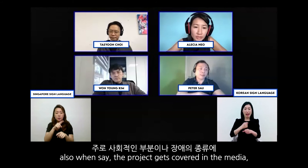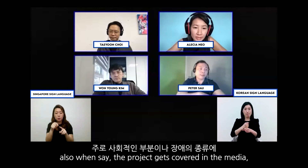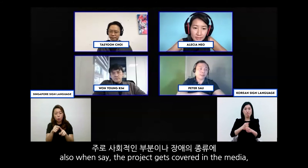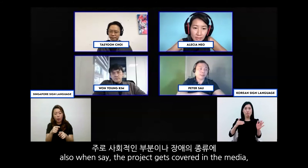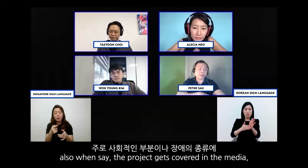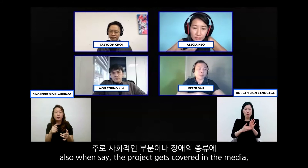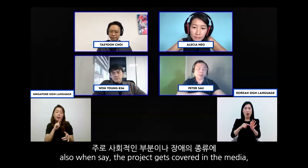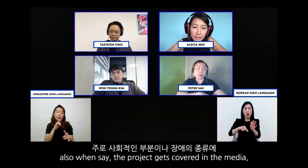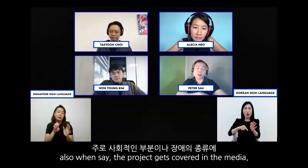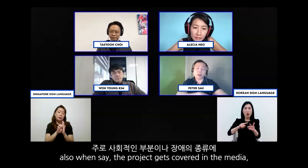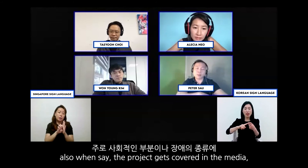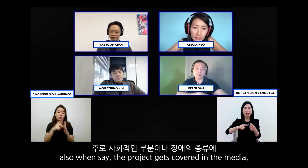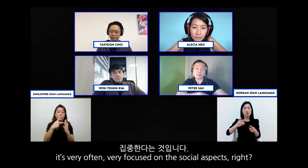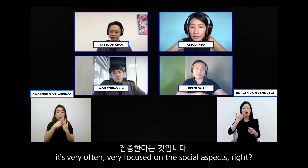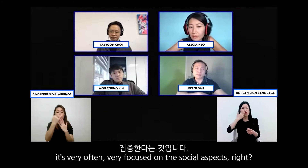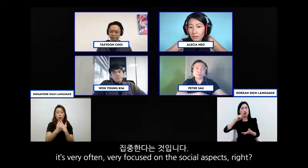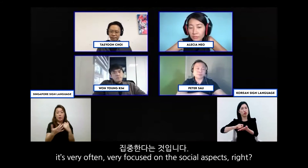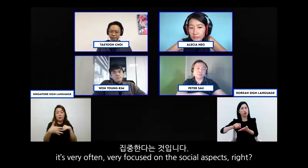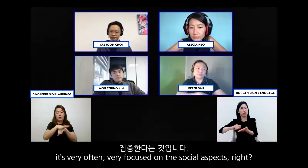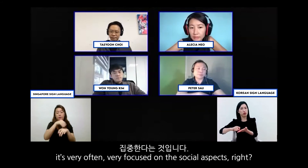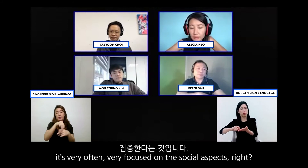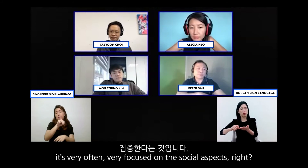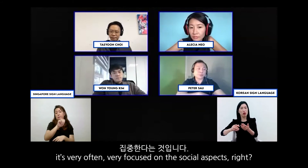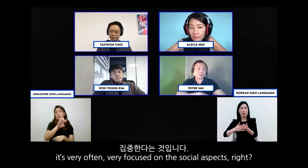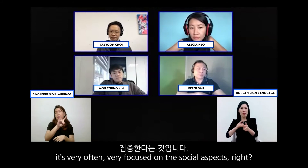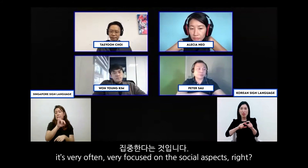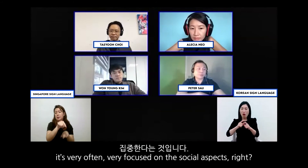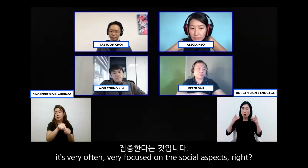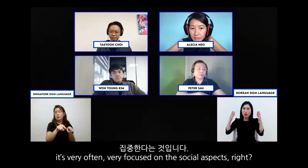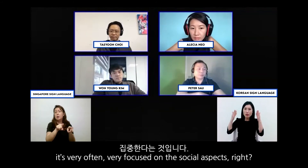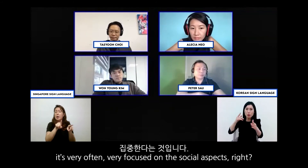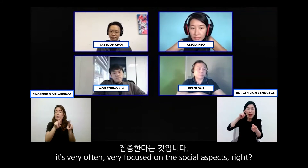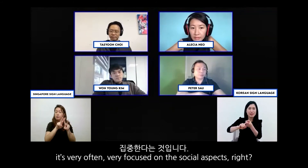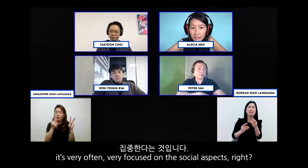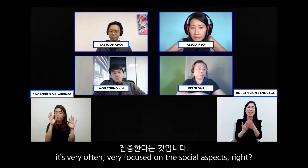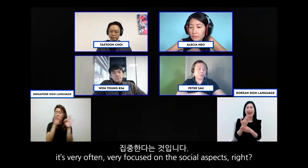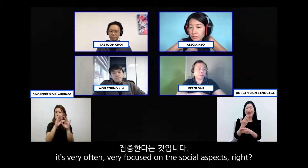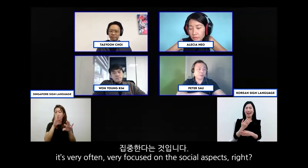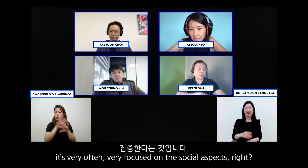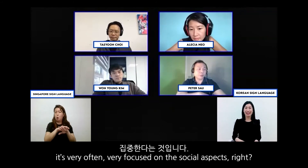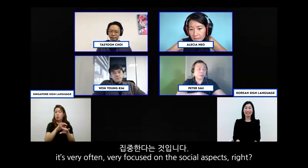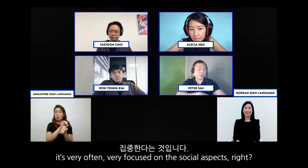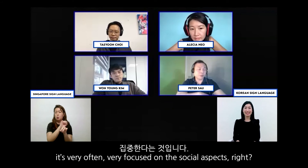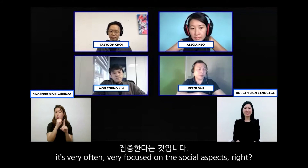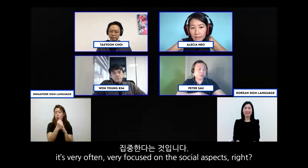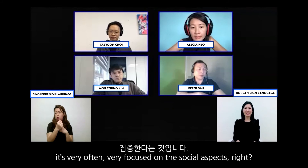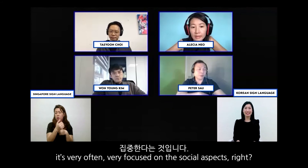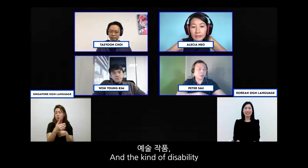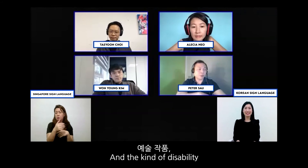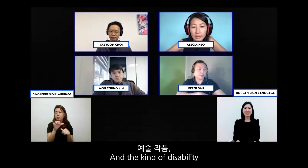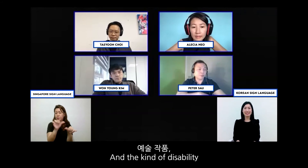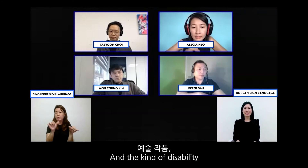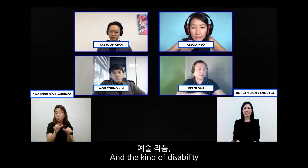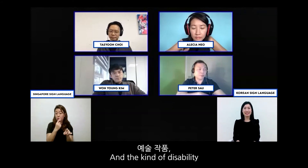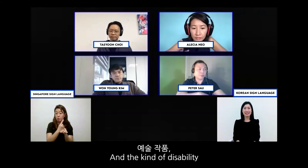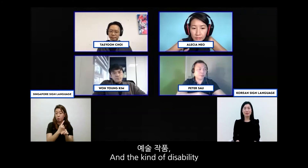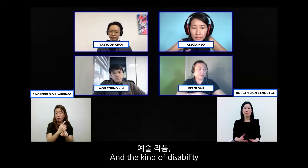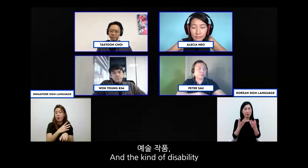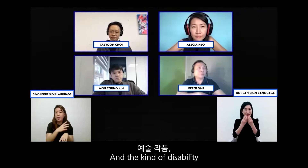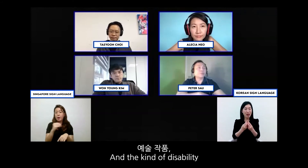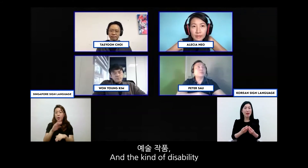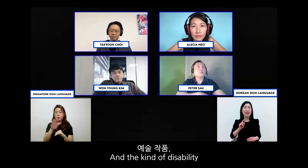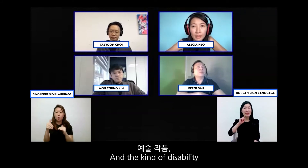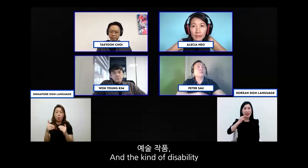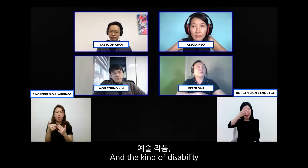the project gets covered in the media, it's very often very focused on the social aspects, right, and the kind of